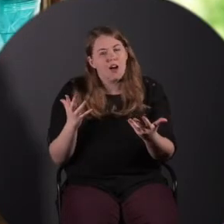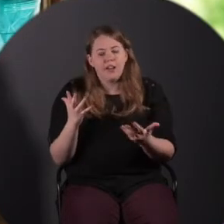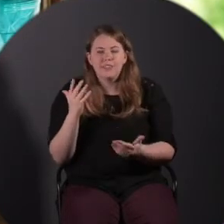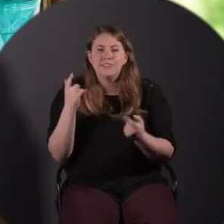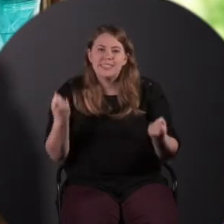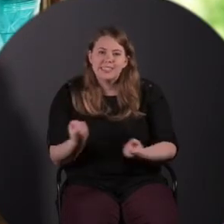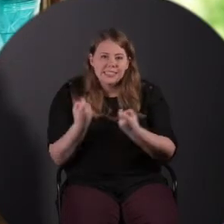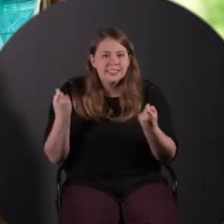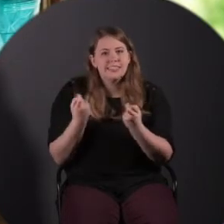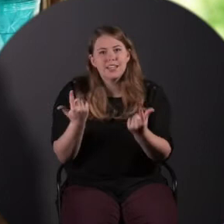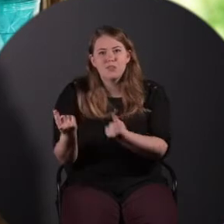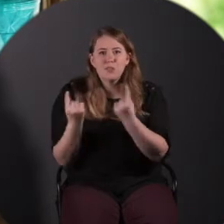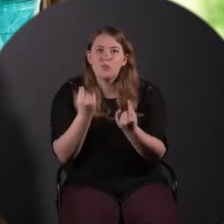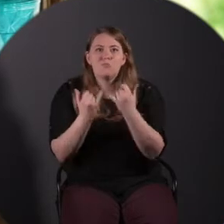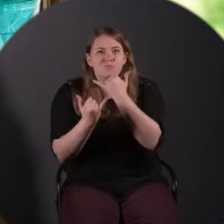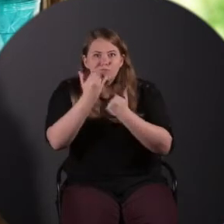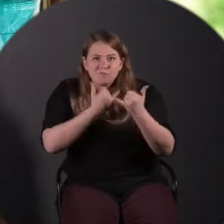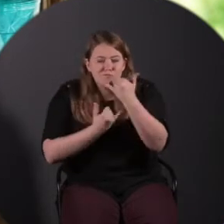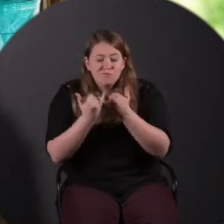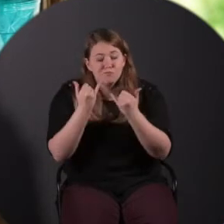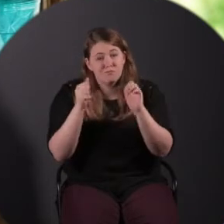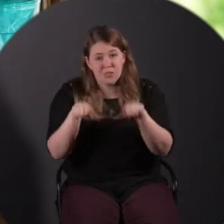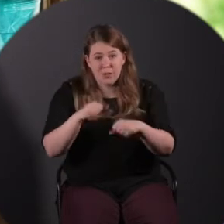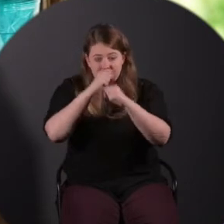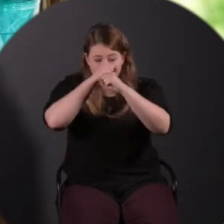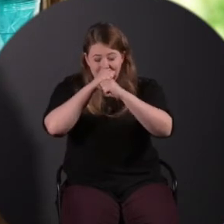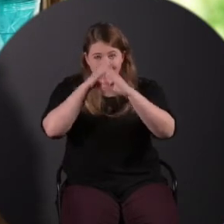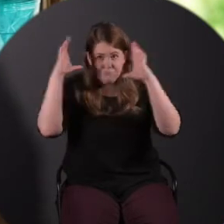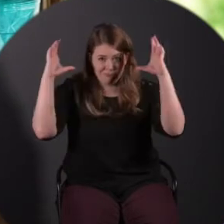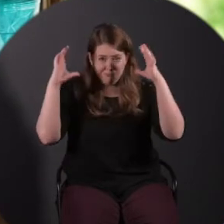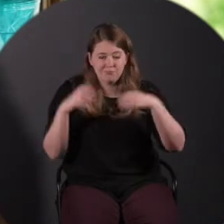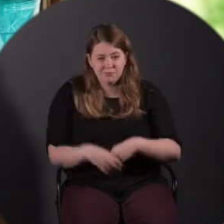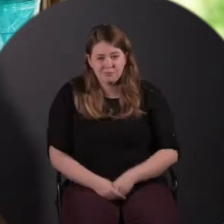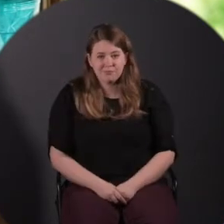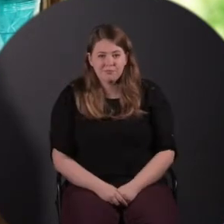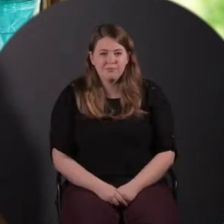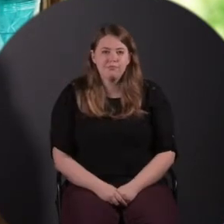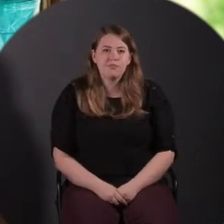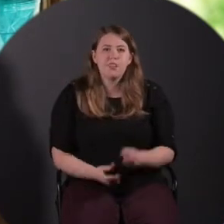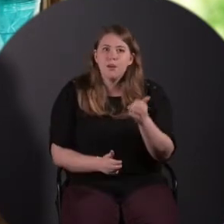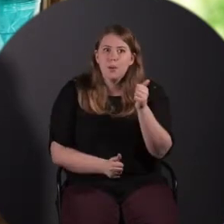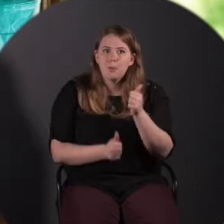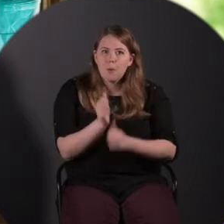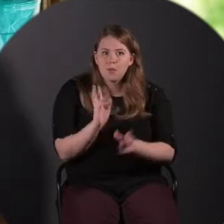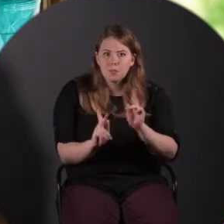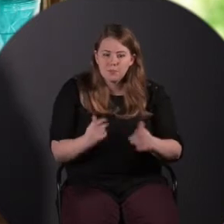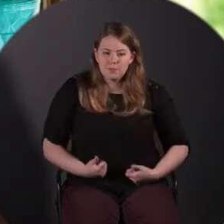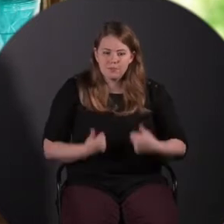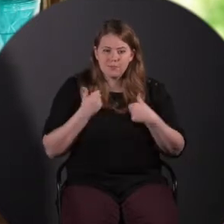of all kinds, and you can let your imagination kind of run wild there. Most of the people who lived in Rome